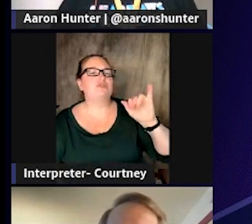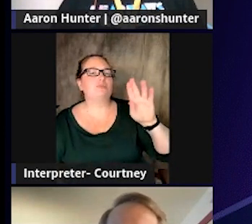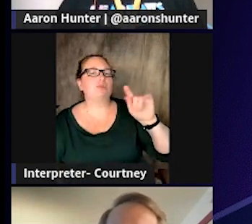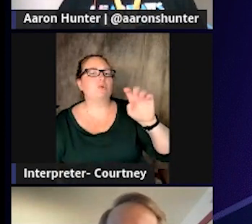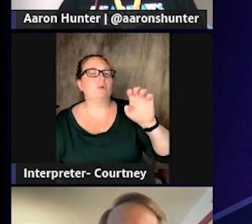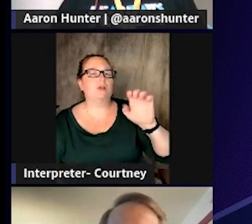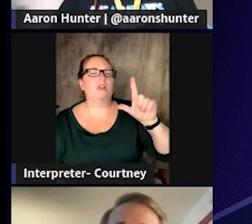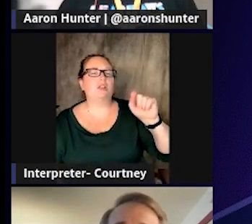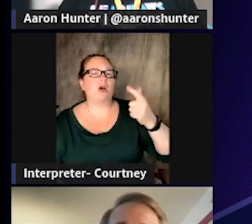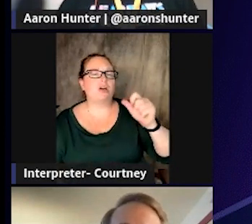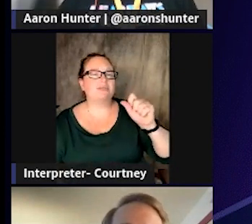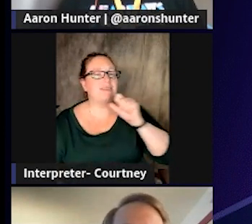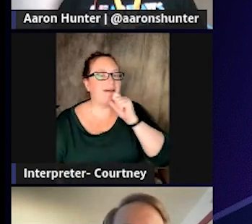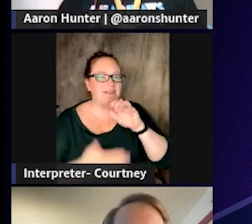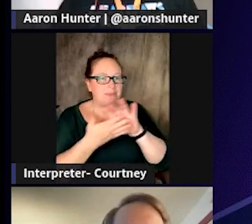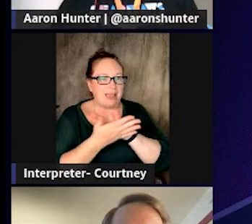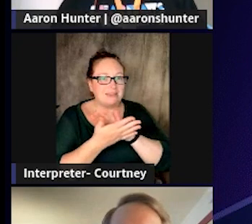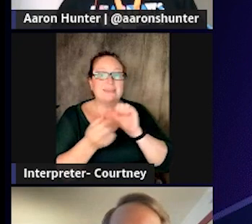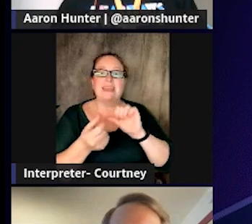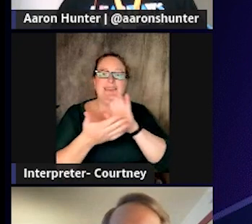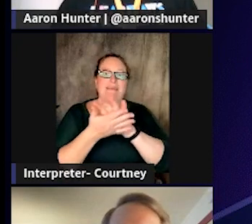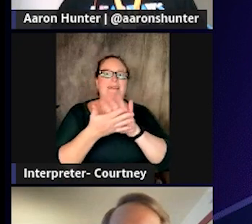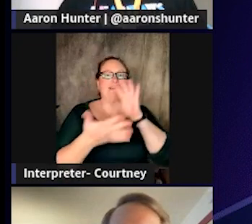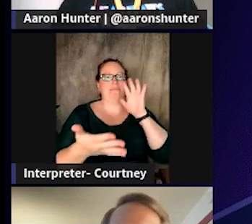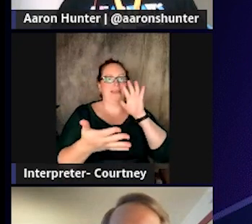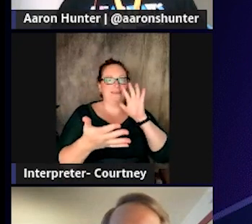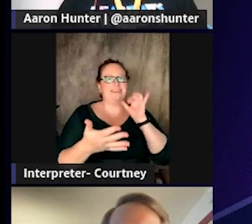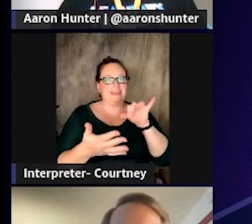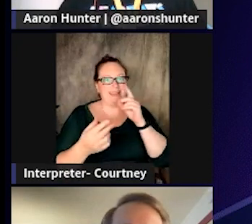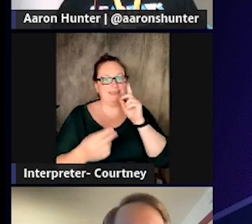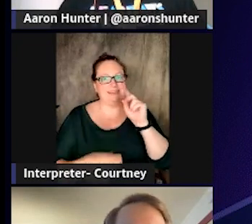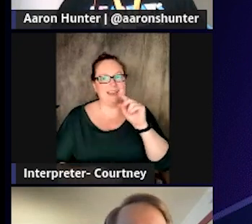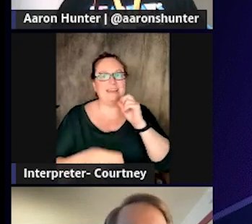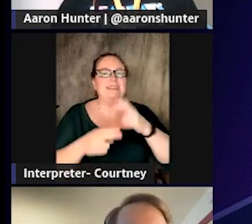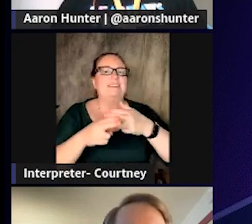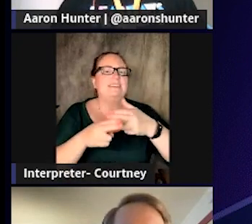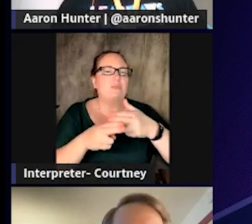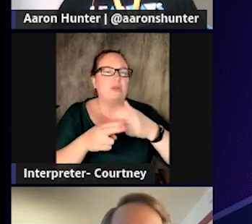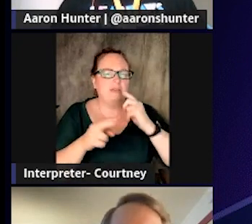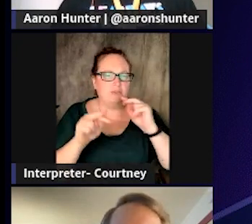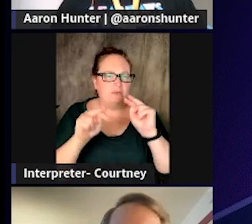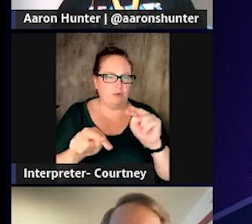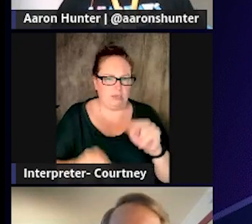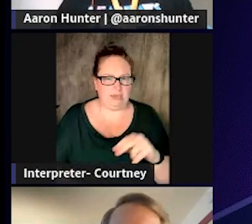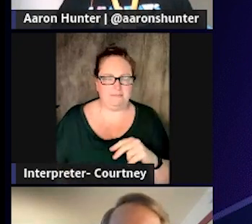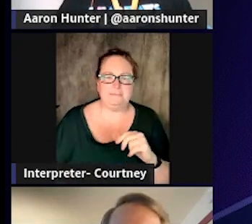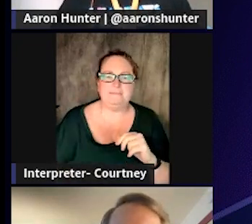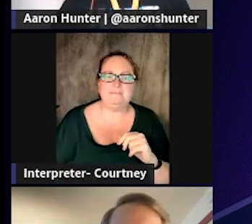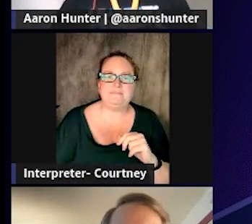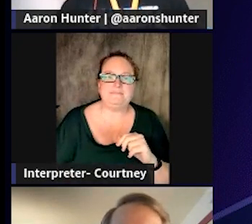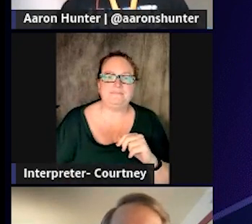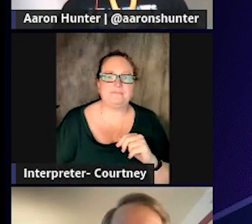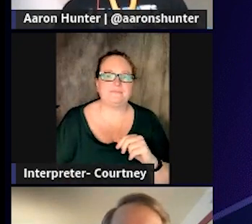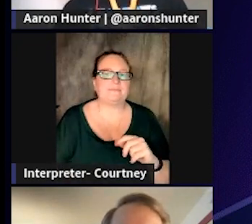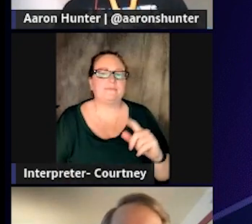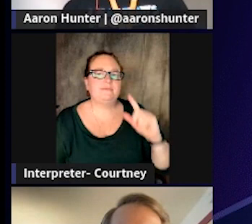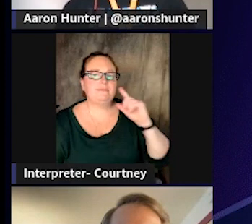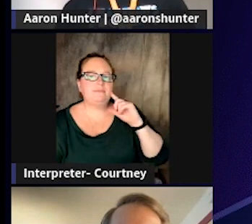actually go in and unmask that data temporarily for viewing and validation, as I mentioned. This sounds a lot like